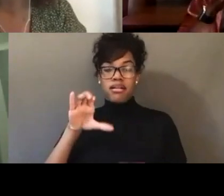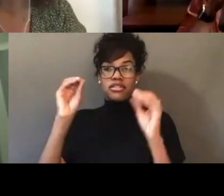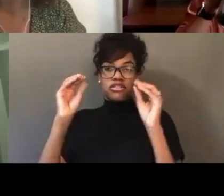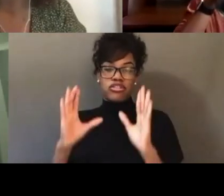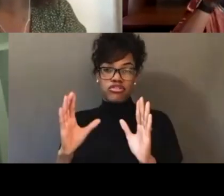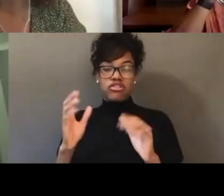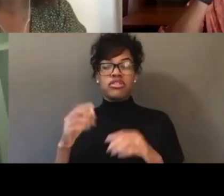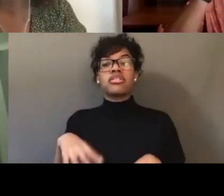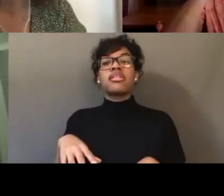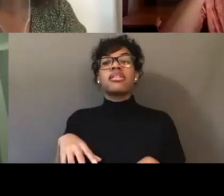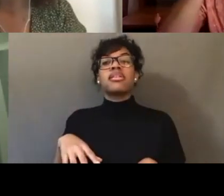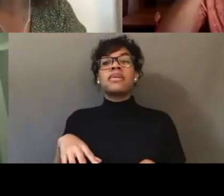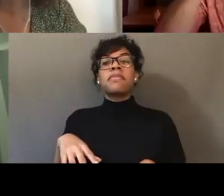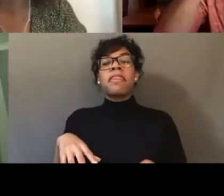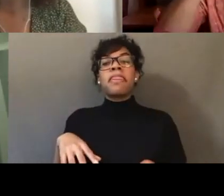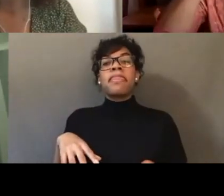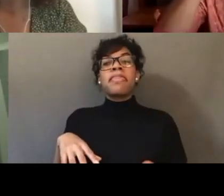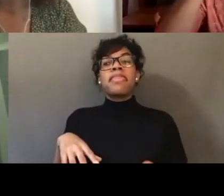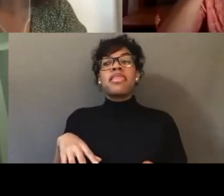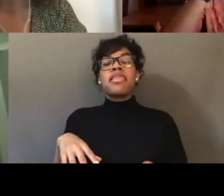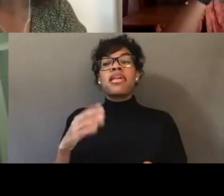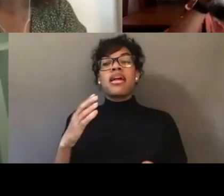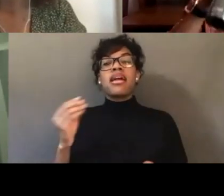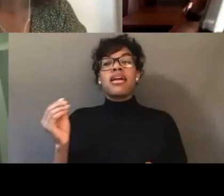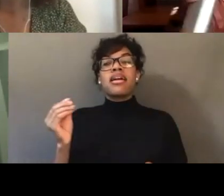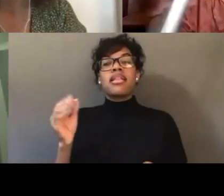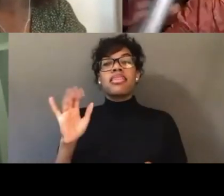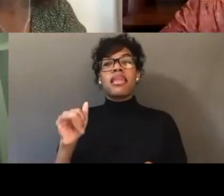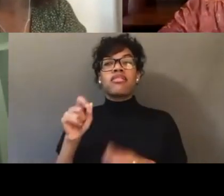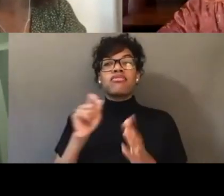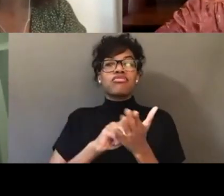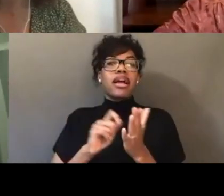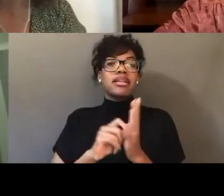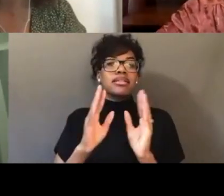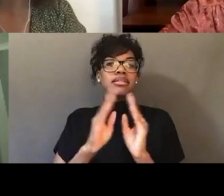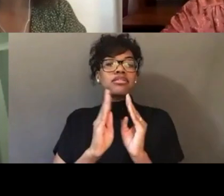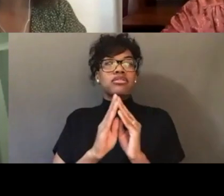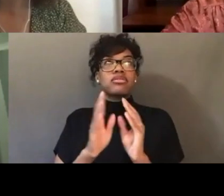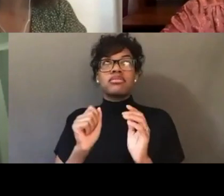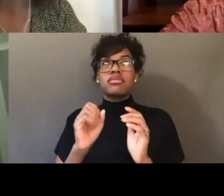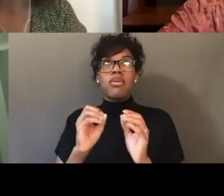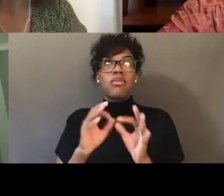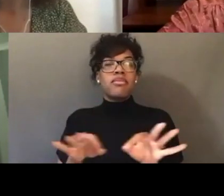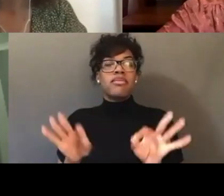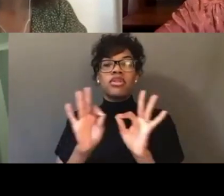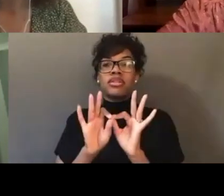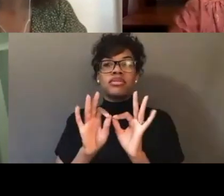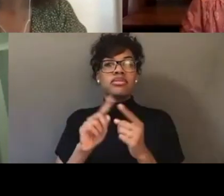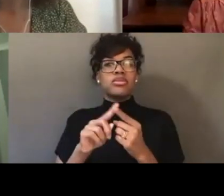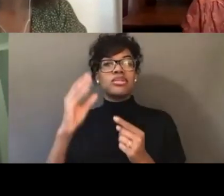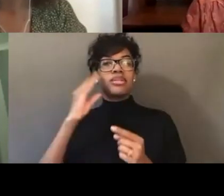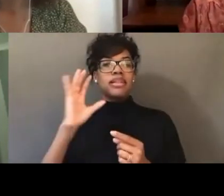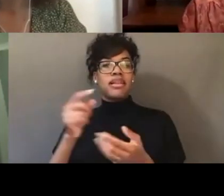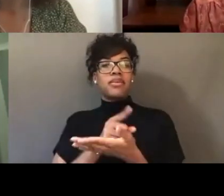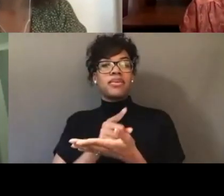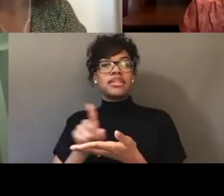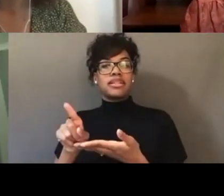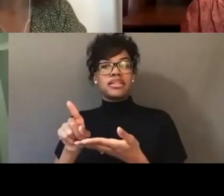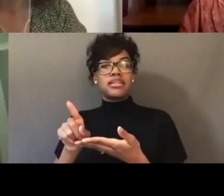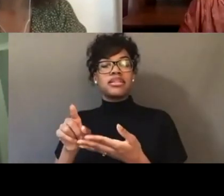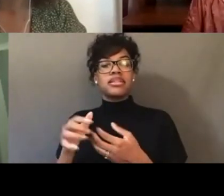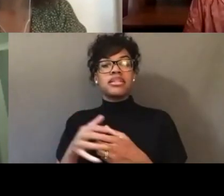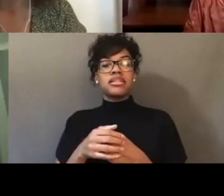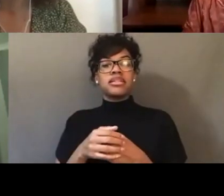so important to experience that week with